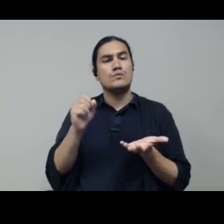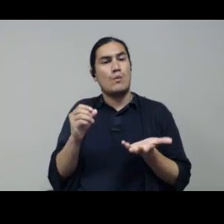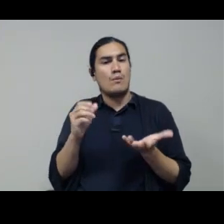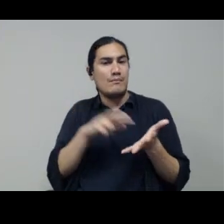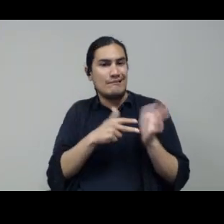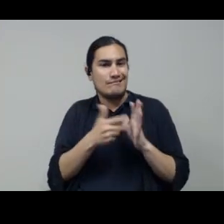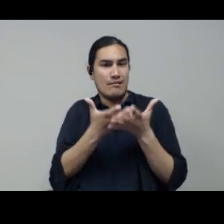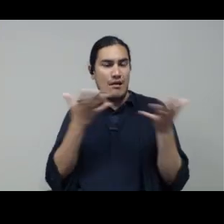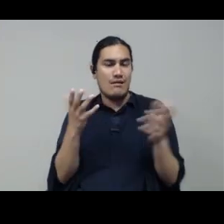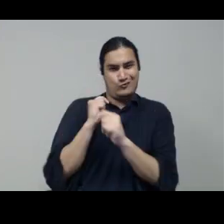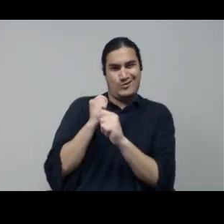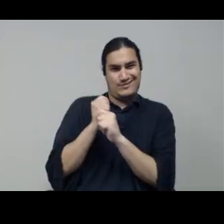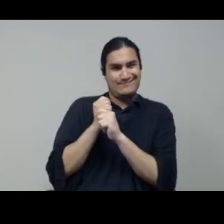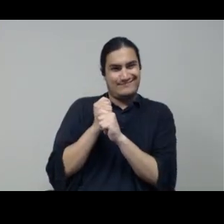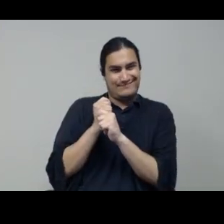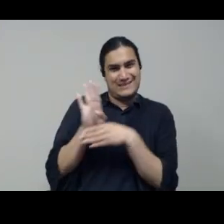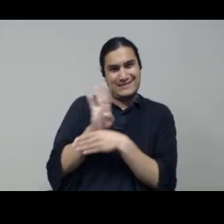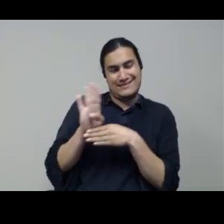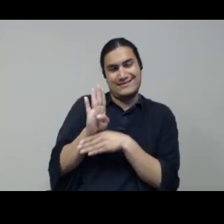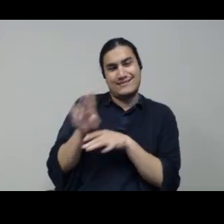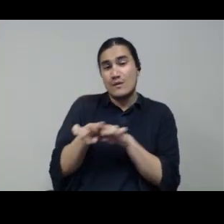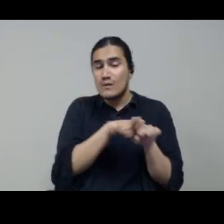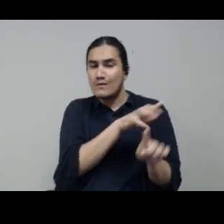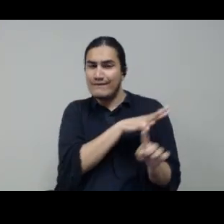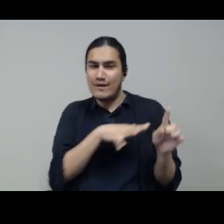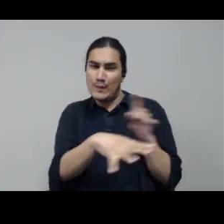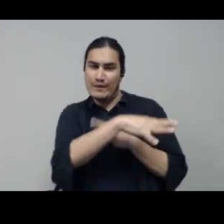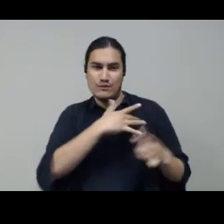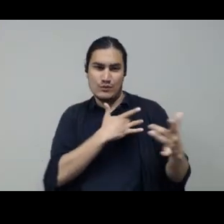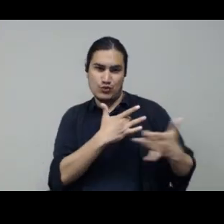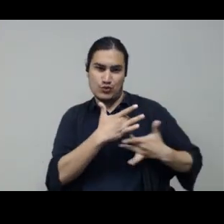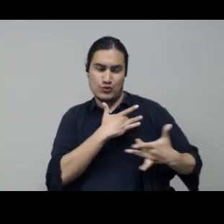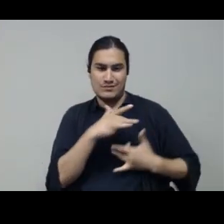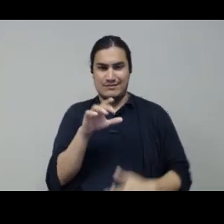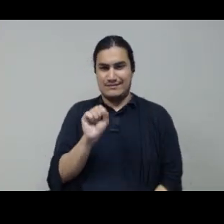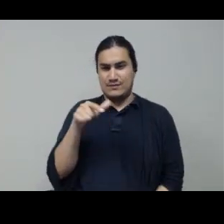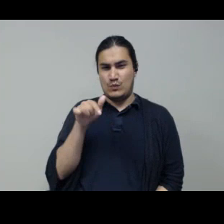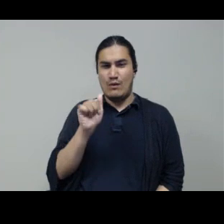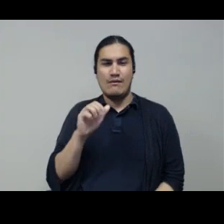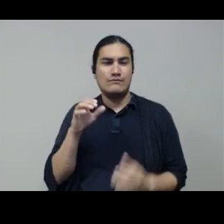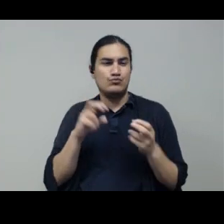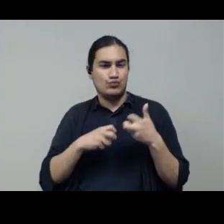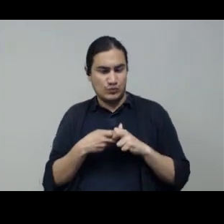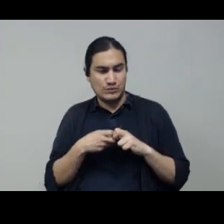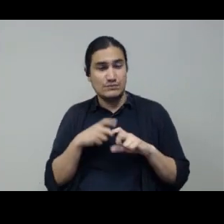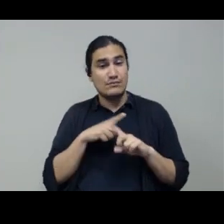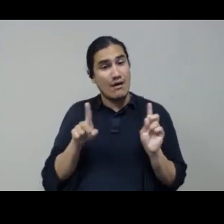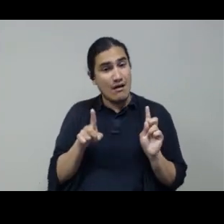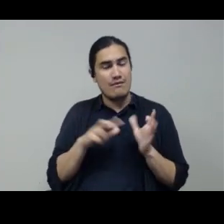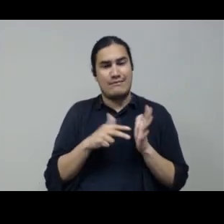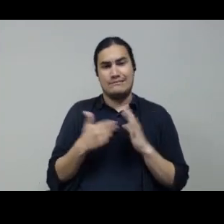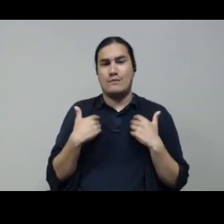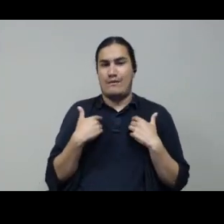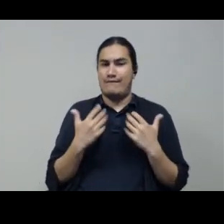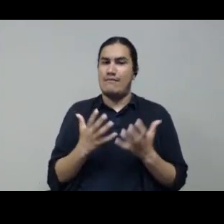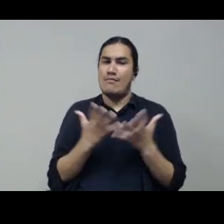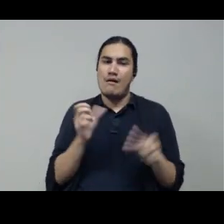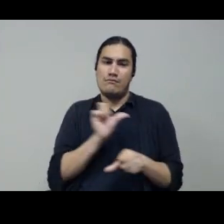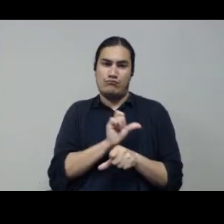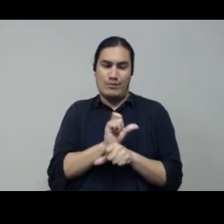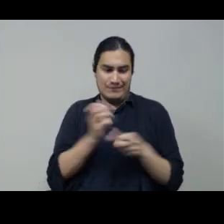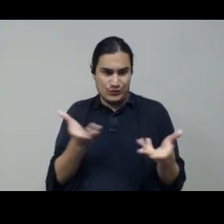trucking industry and environmental concerns and CEQA issues. And but it does bring jobs to this region, which is